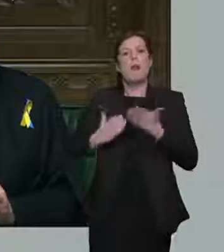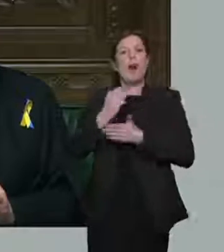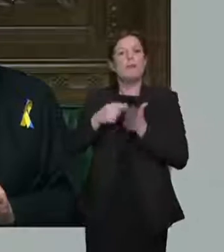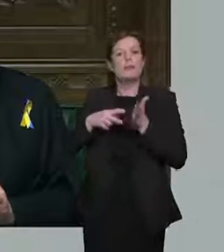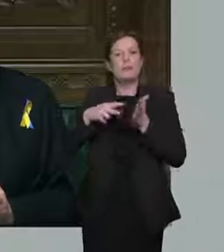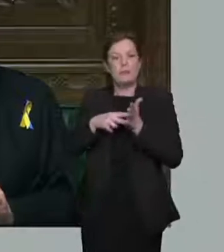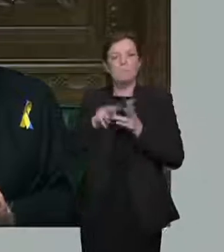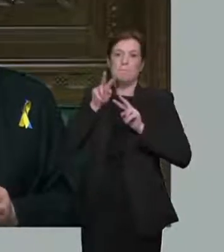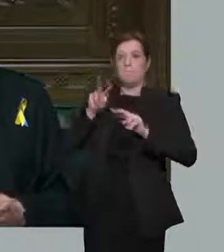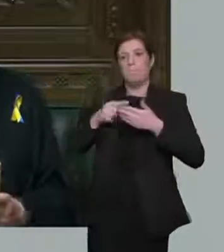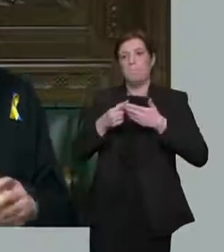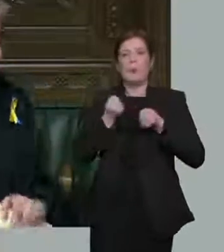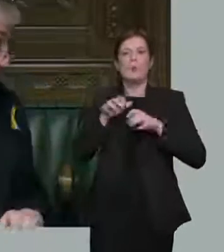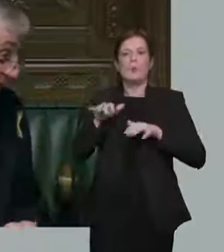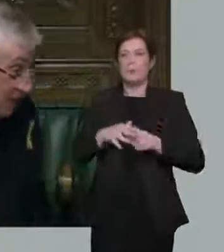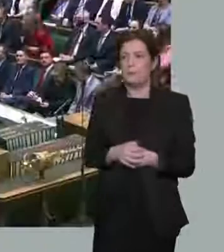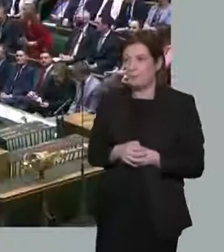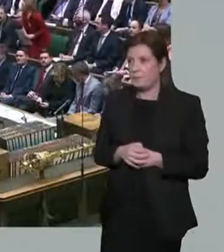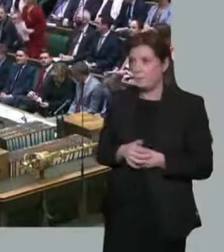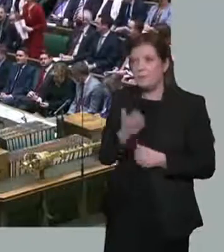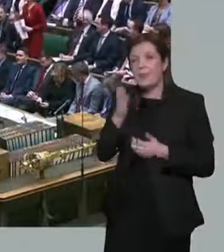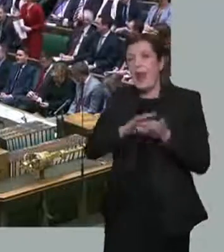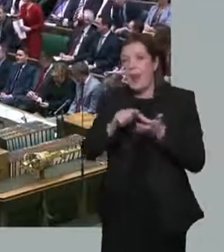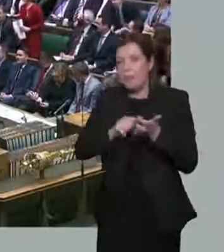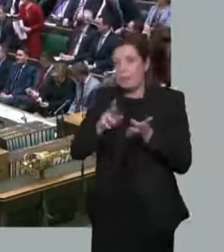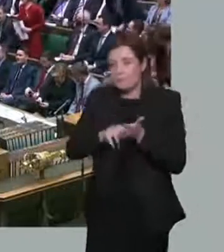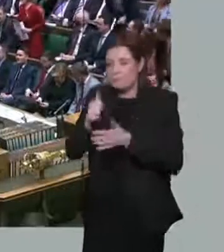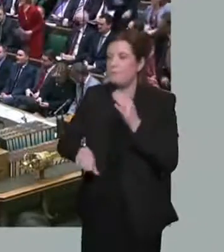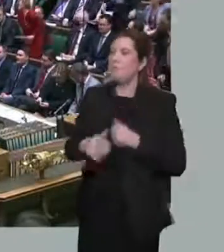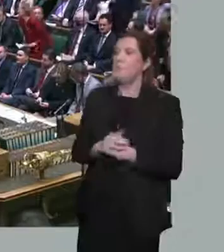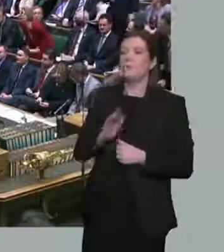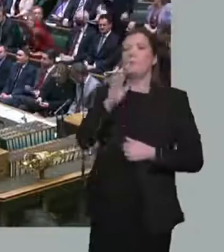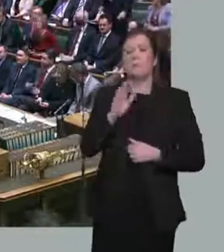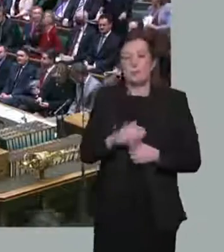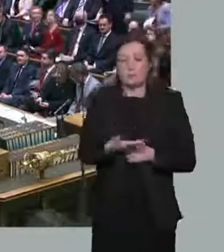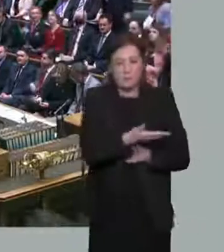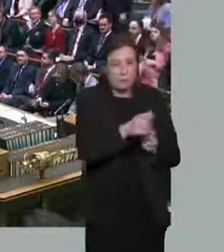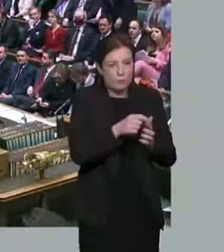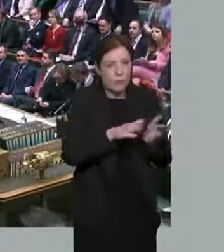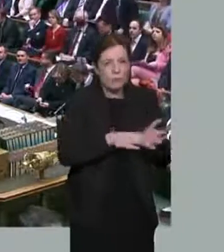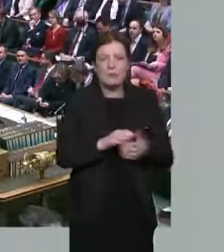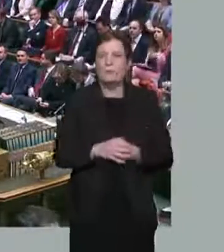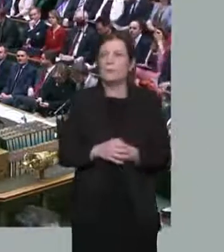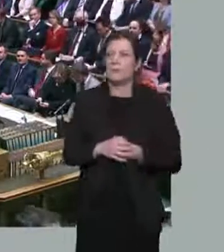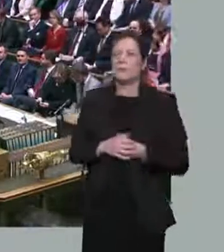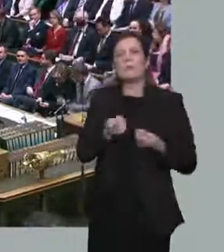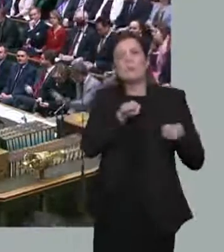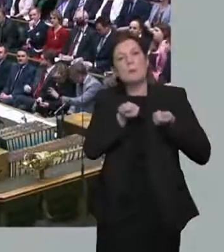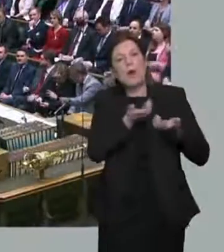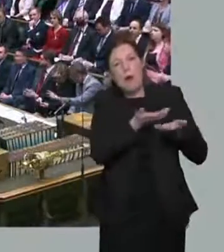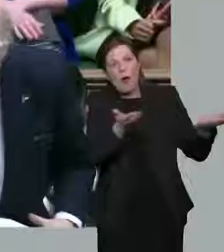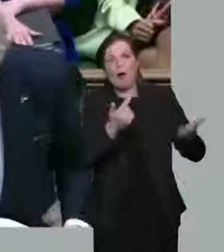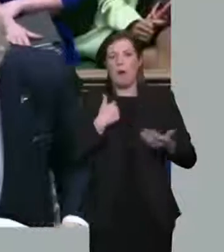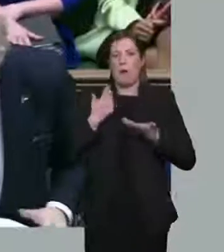Now start with questions to the Prime Minister. Helen Hayes. Question number 1, Mr Speaker. Prime Minister. Mr Speaker, this morning I had meetings